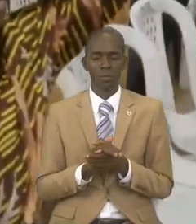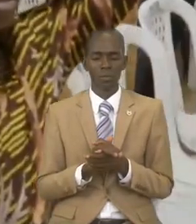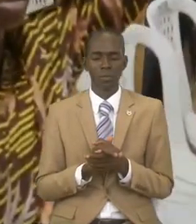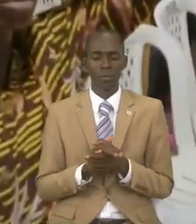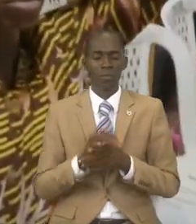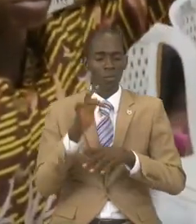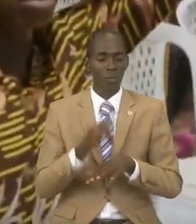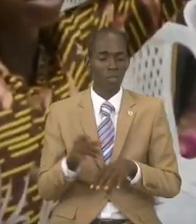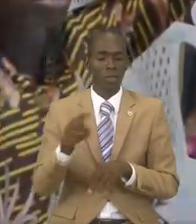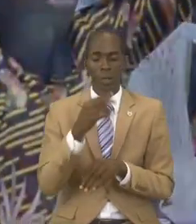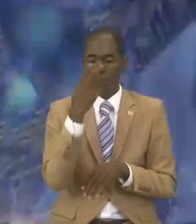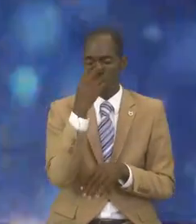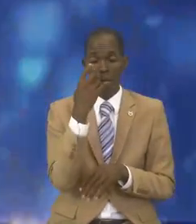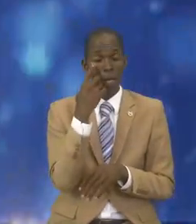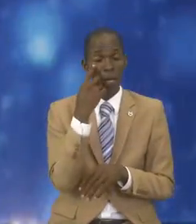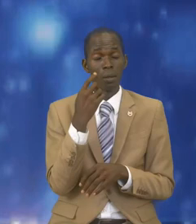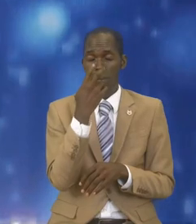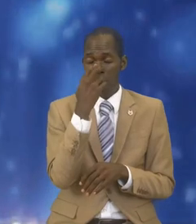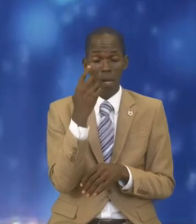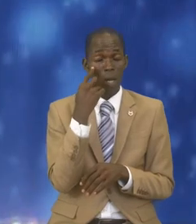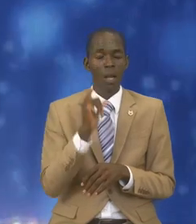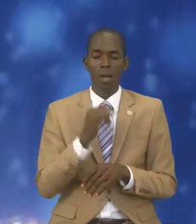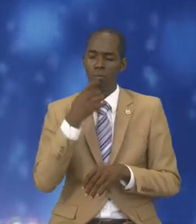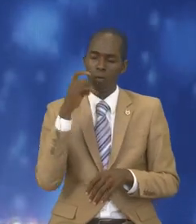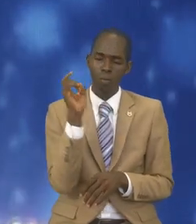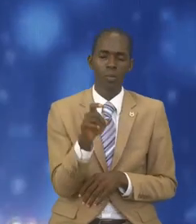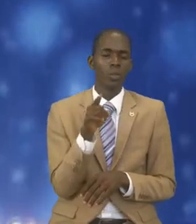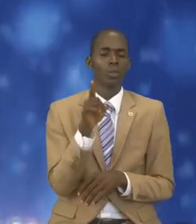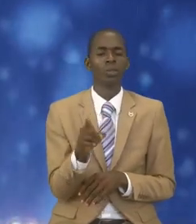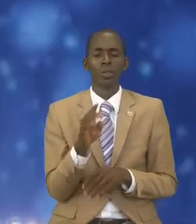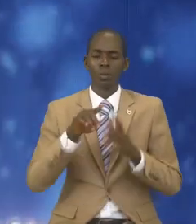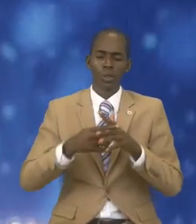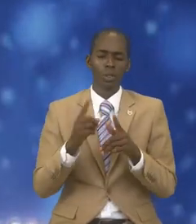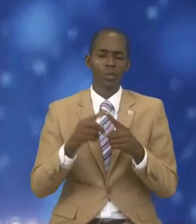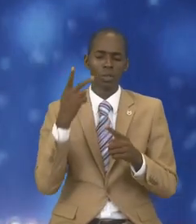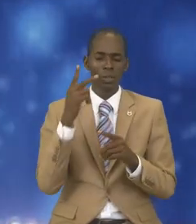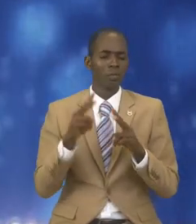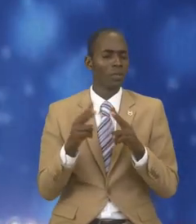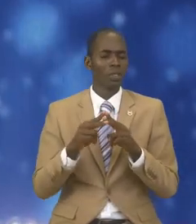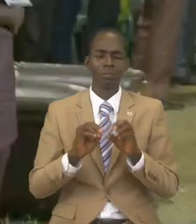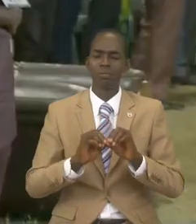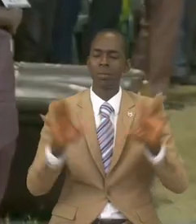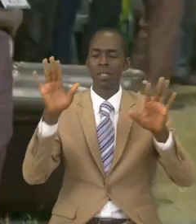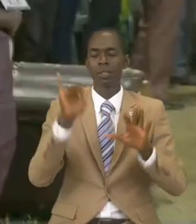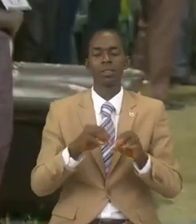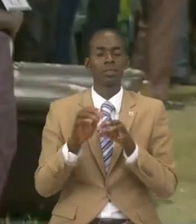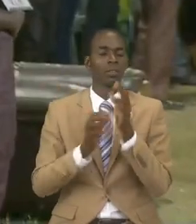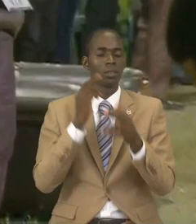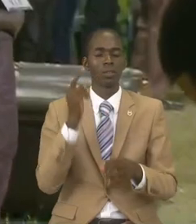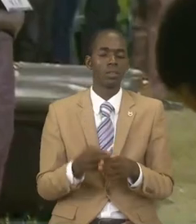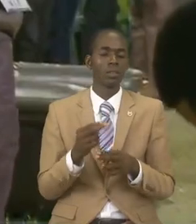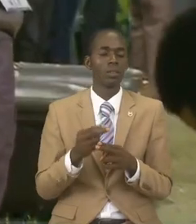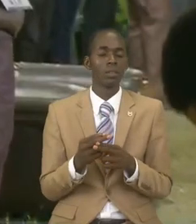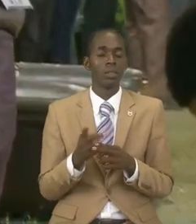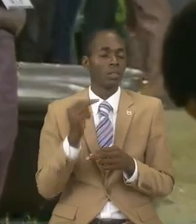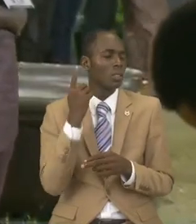Touch their blind eyes. Blind eyes, I command you, begin to see very well in Jesus' name. Their